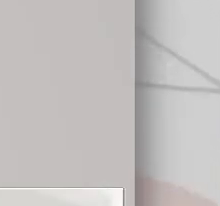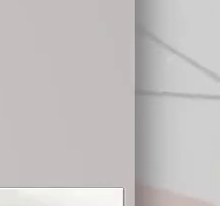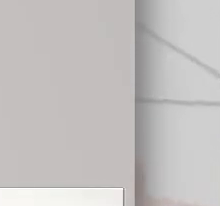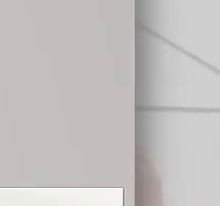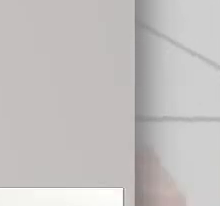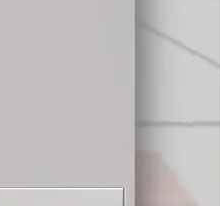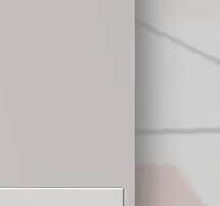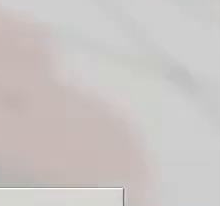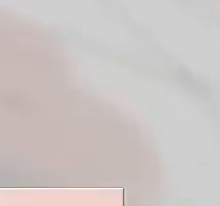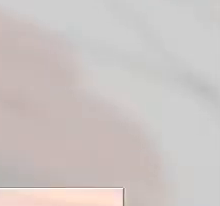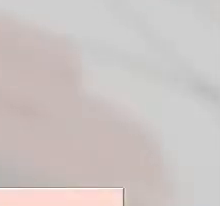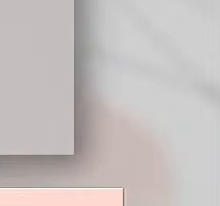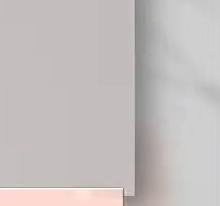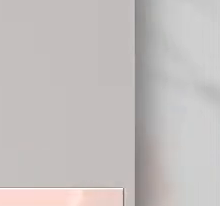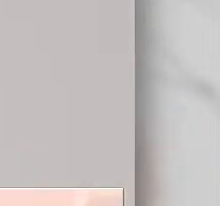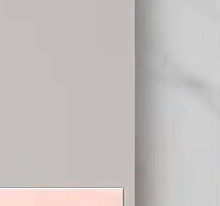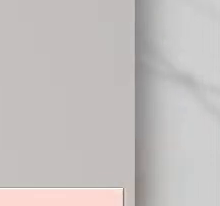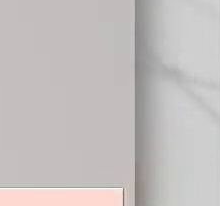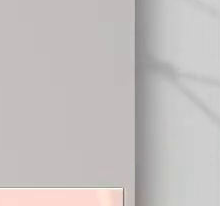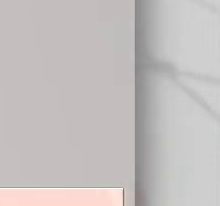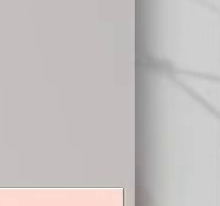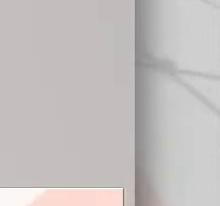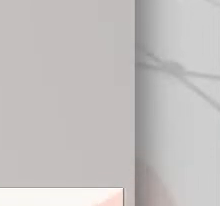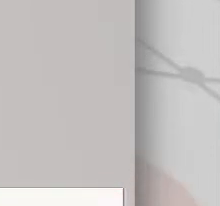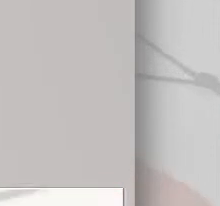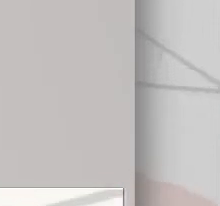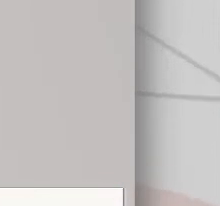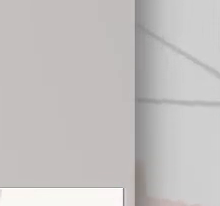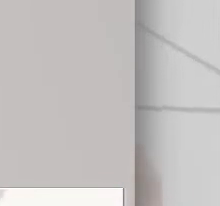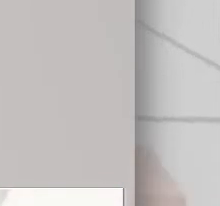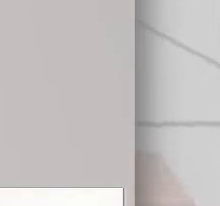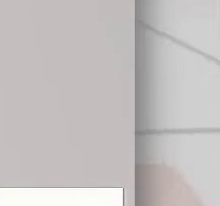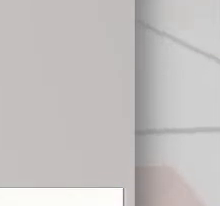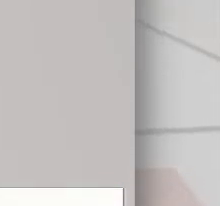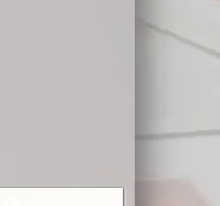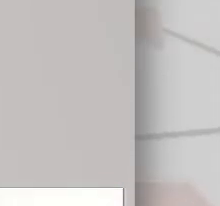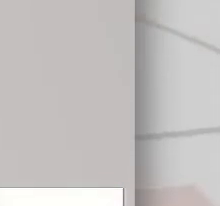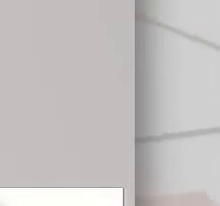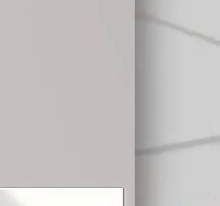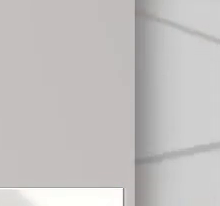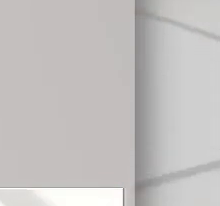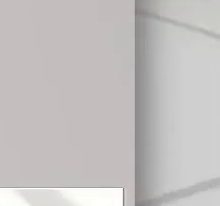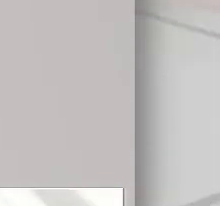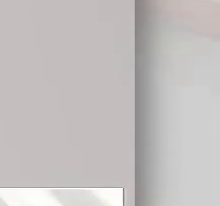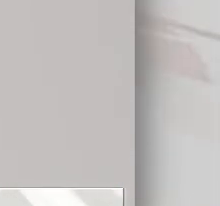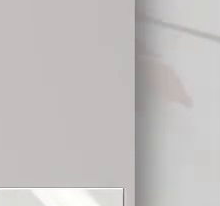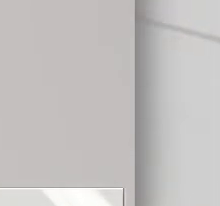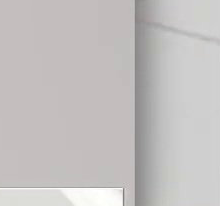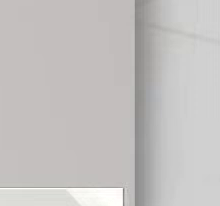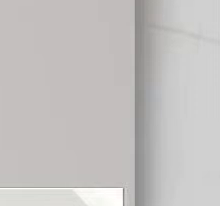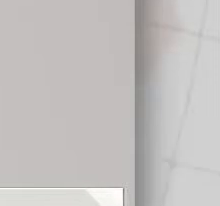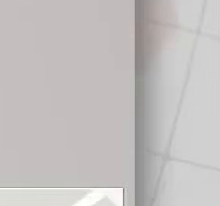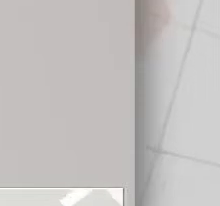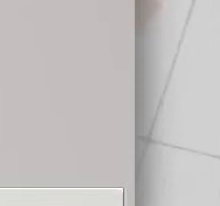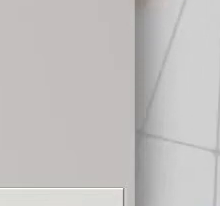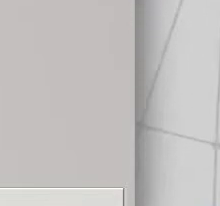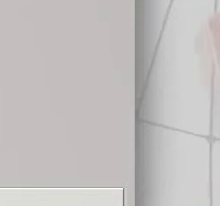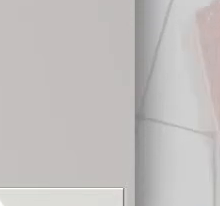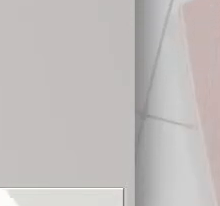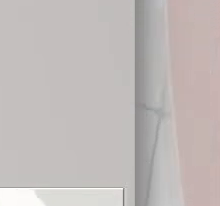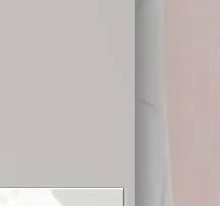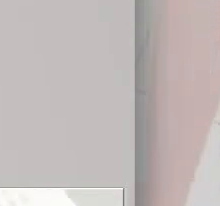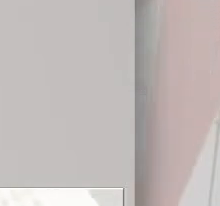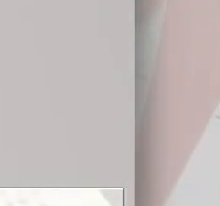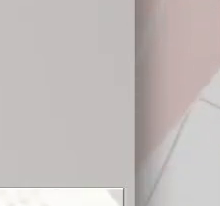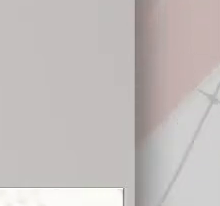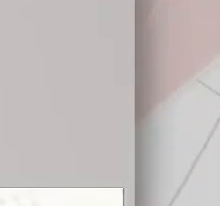violation of the provision of the Constitution or any other law, and where there are serious reasons to believe, or